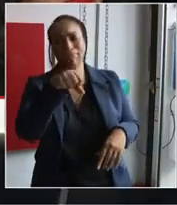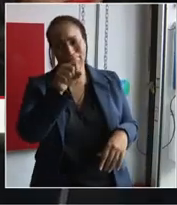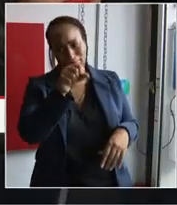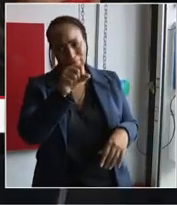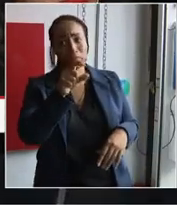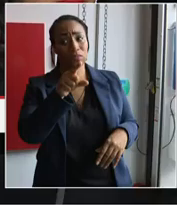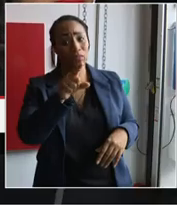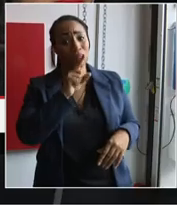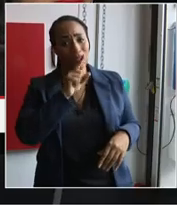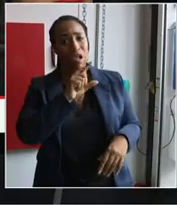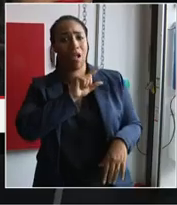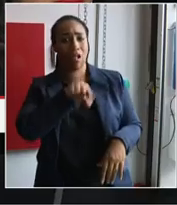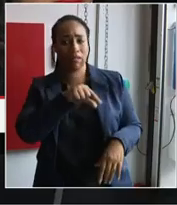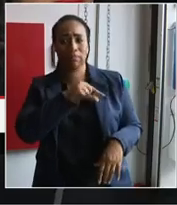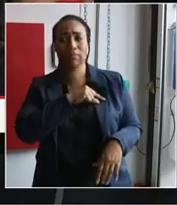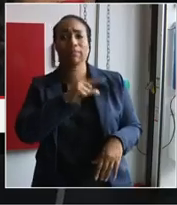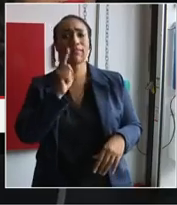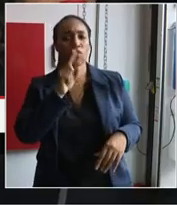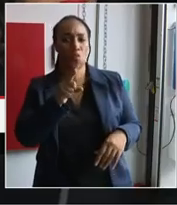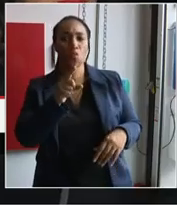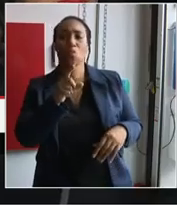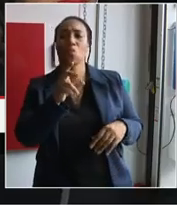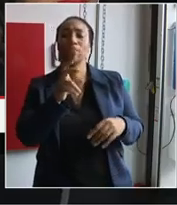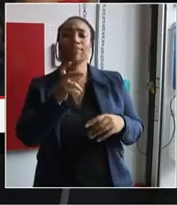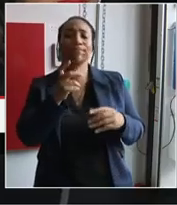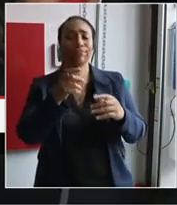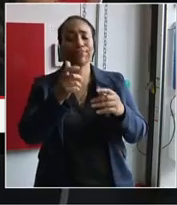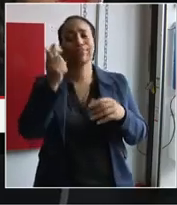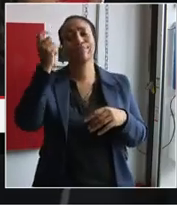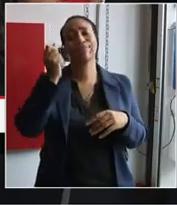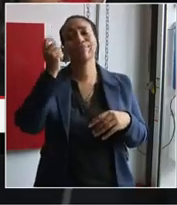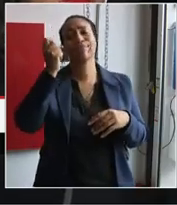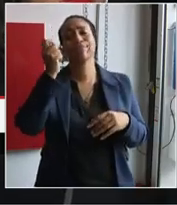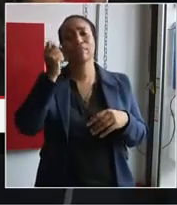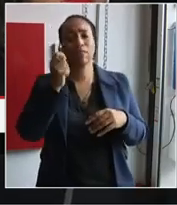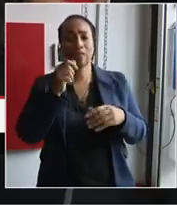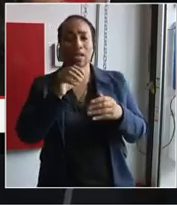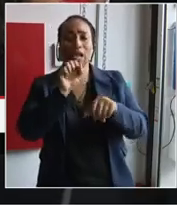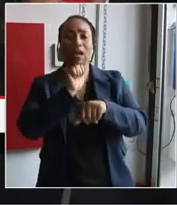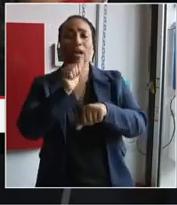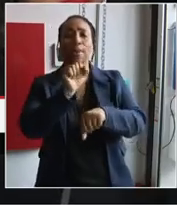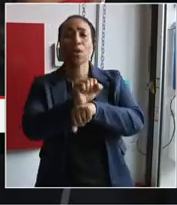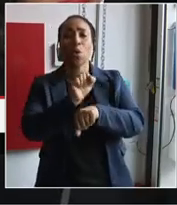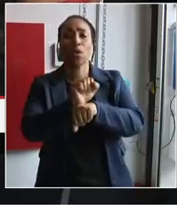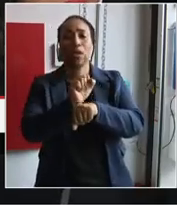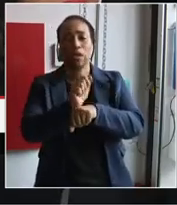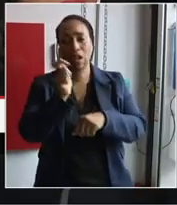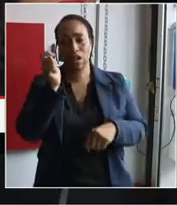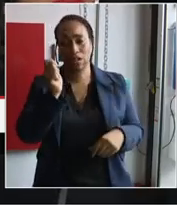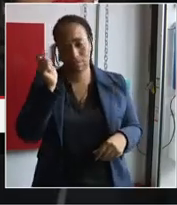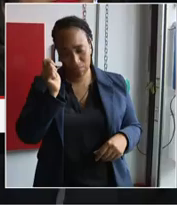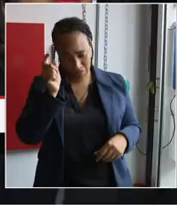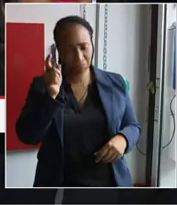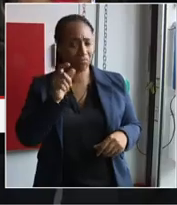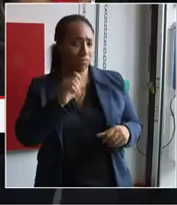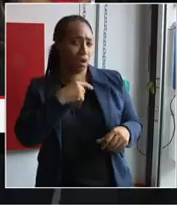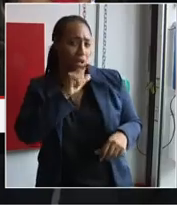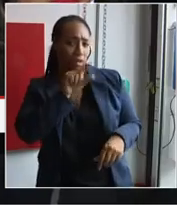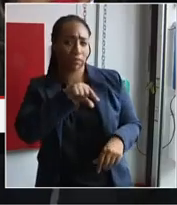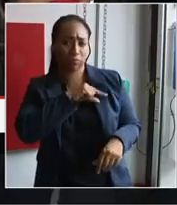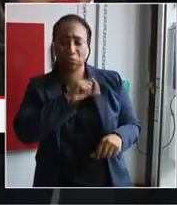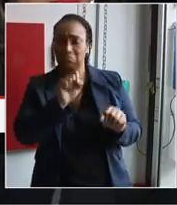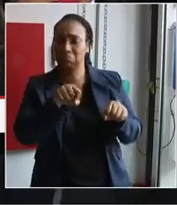And efforts to try and push that forward? No. Any other questions? Yep. This event in itself represents what DC is, from the